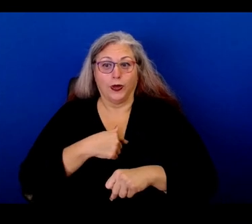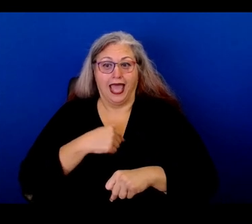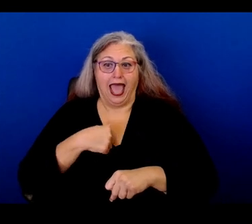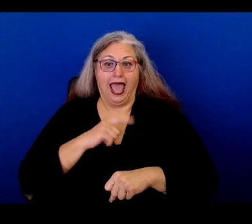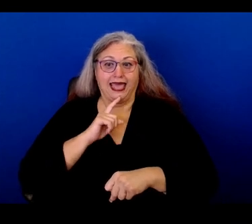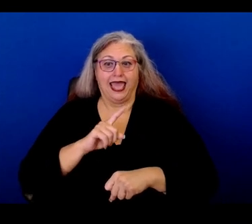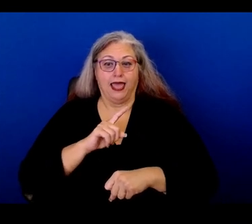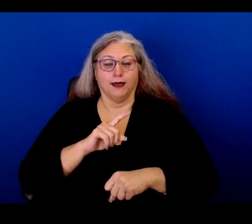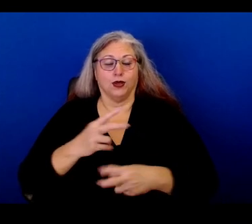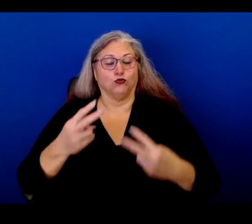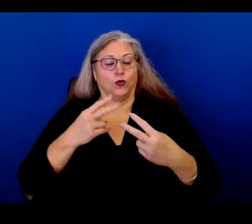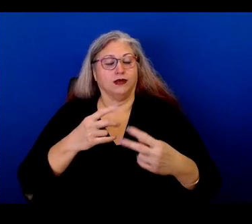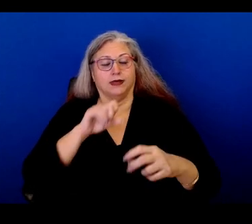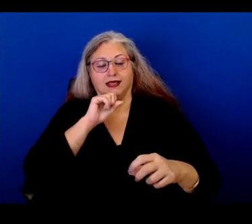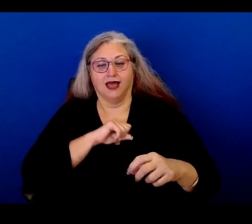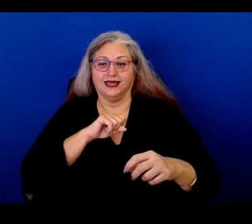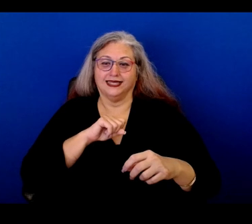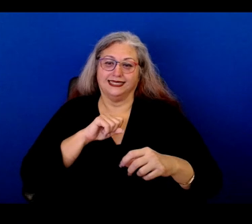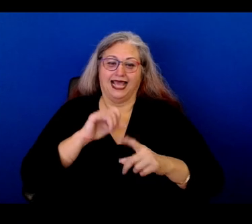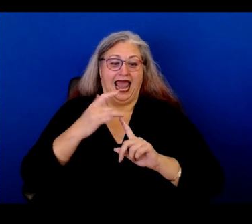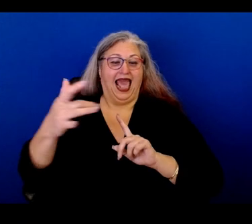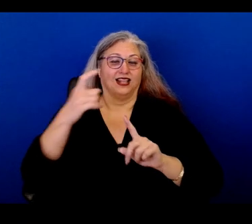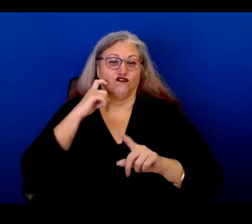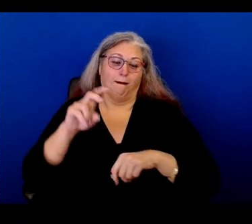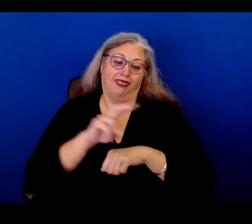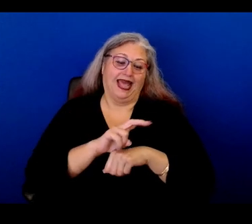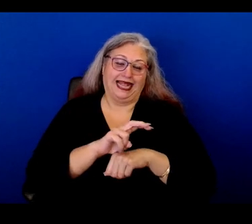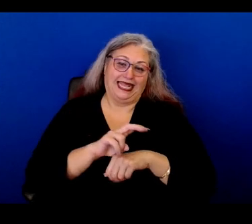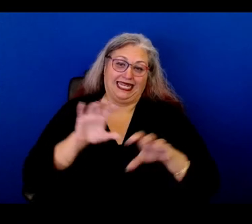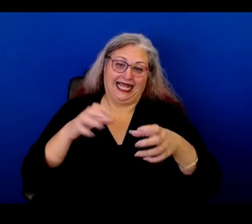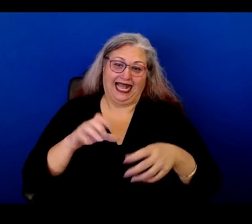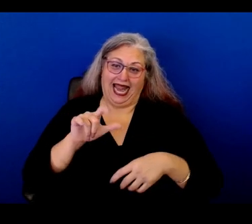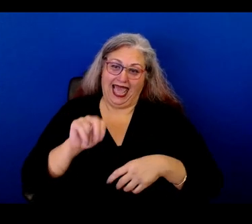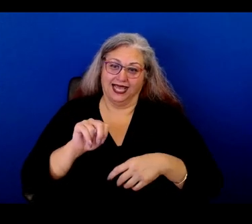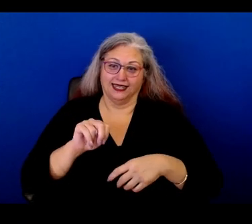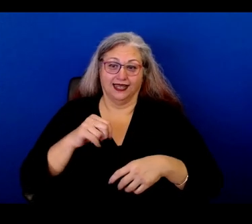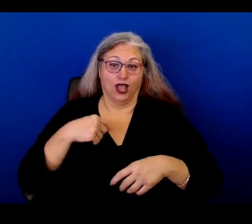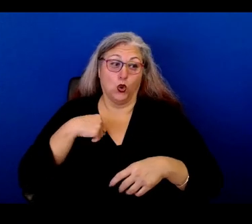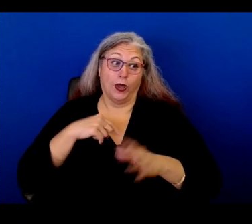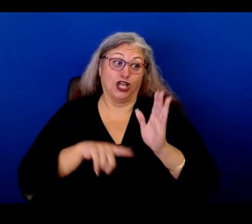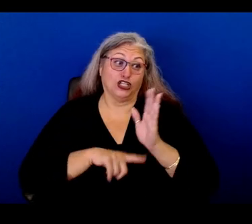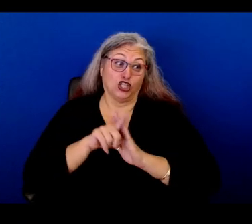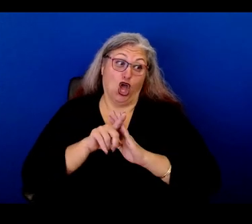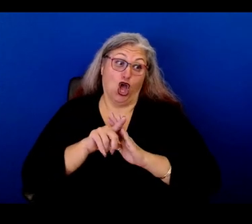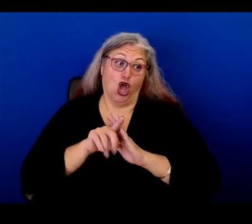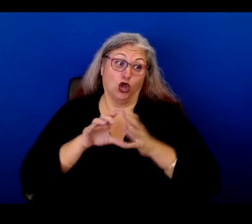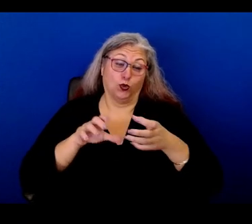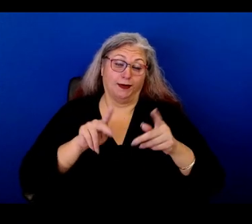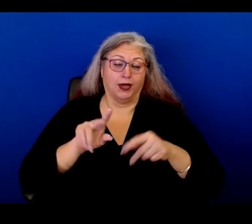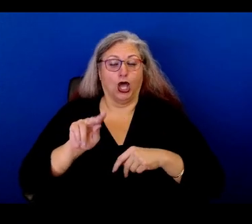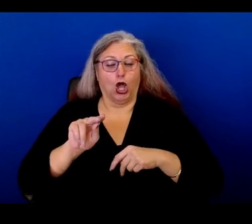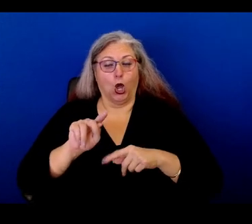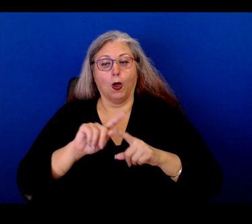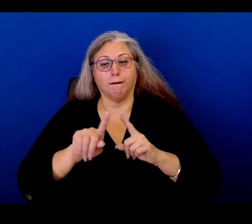I am beloved enlightened one of the vanilla clan, and we are not a tall group of people, but